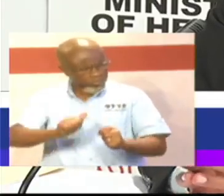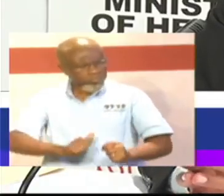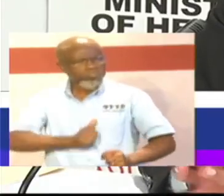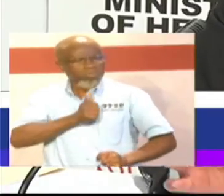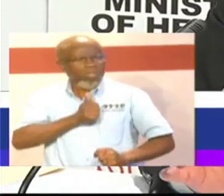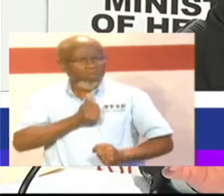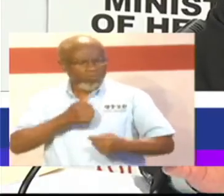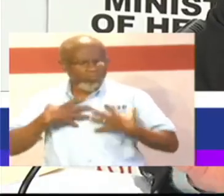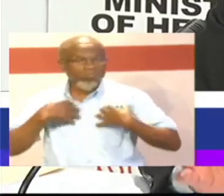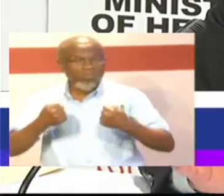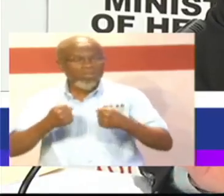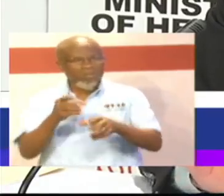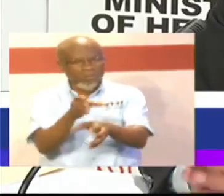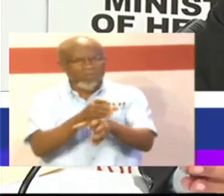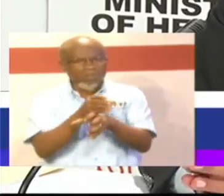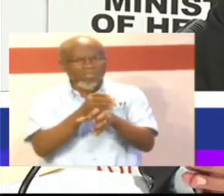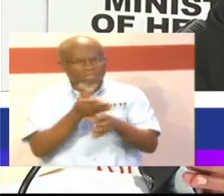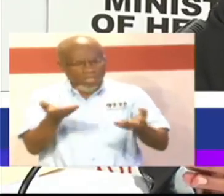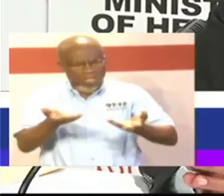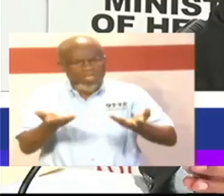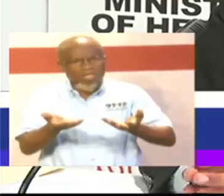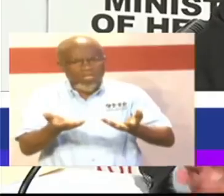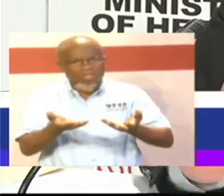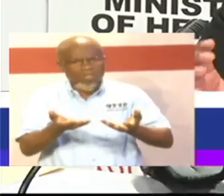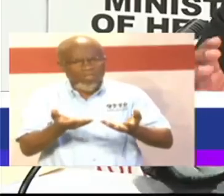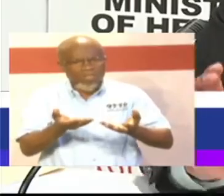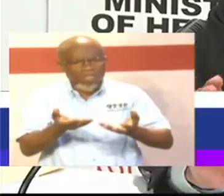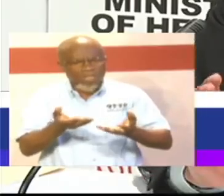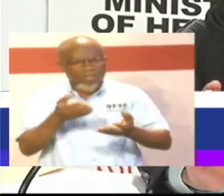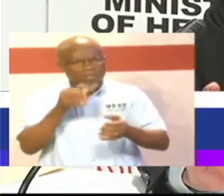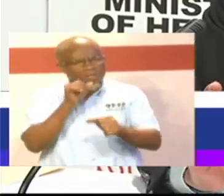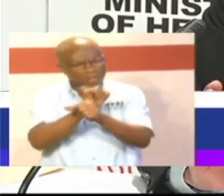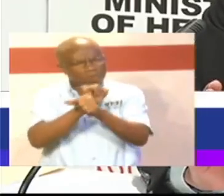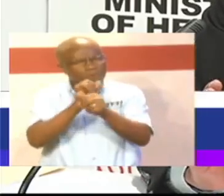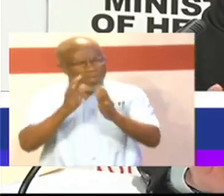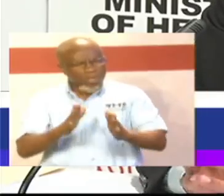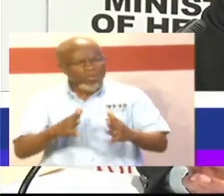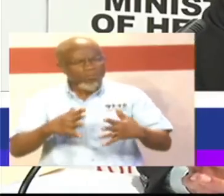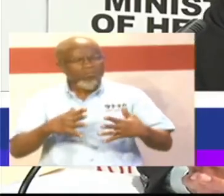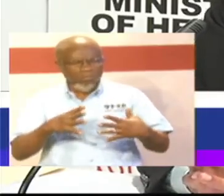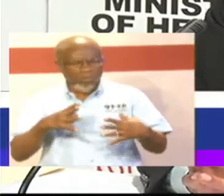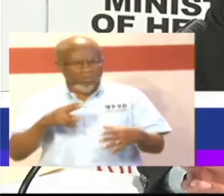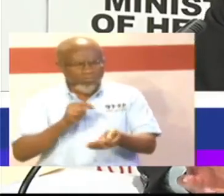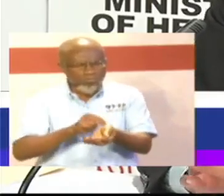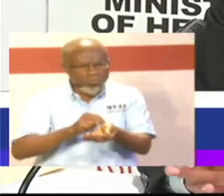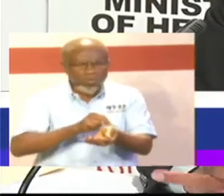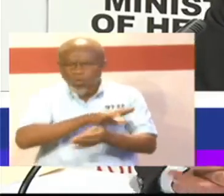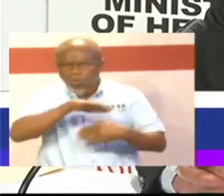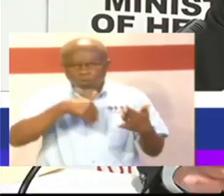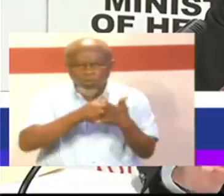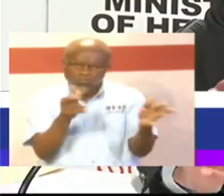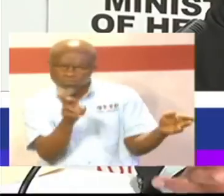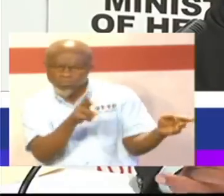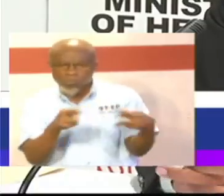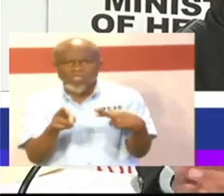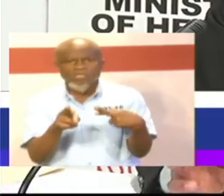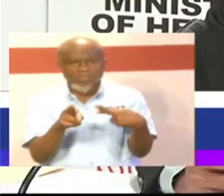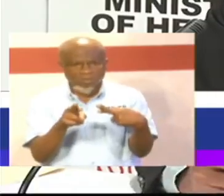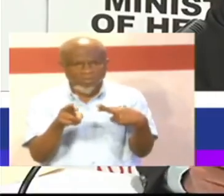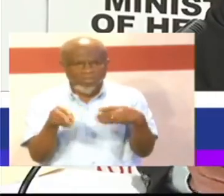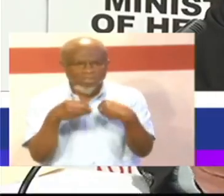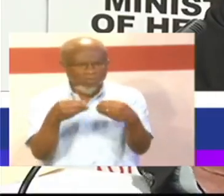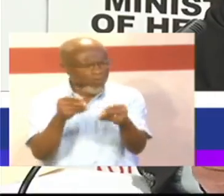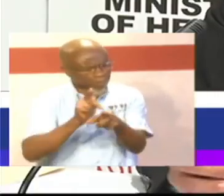healthcare system and the healthcare workers especially. We have all in place to maintain very